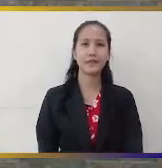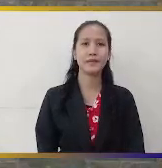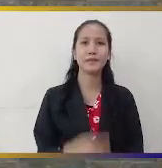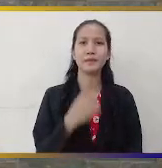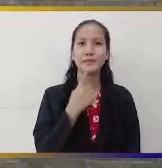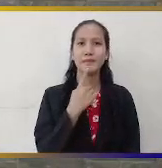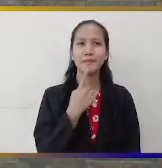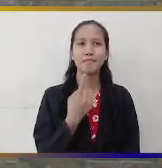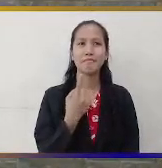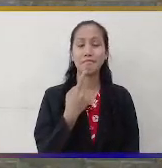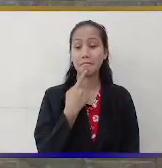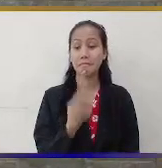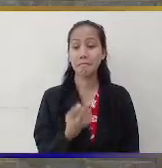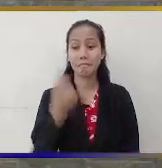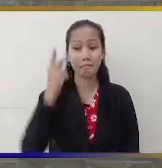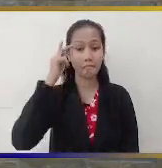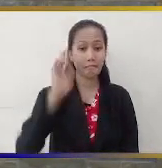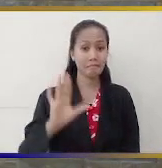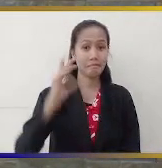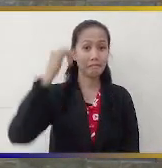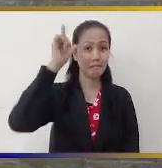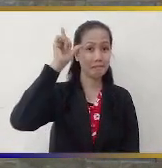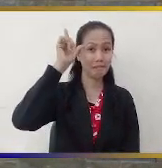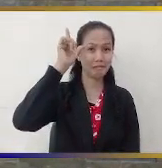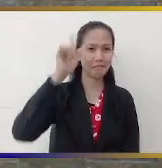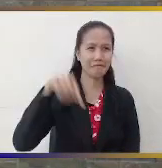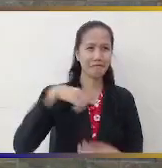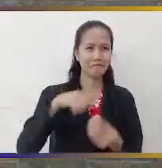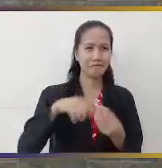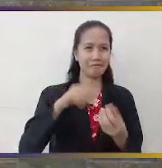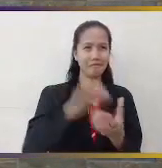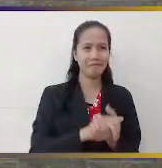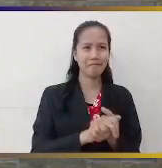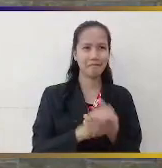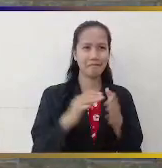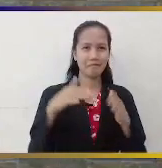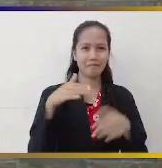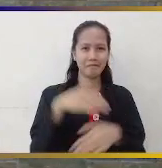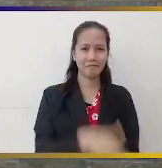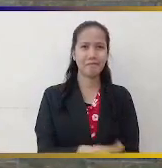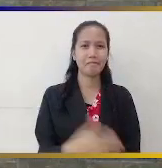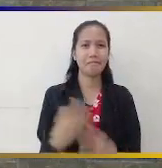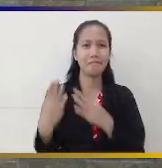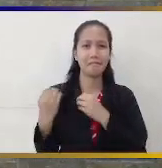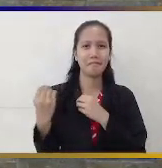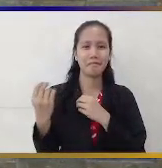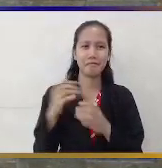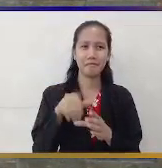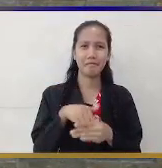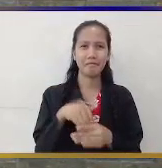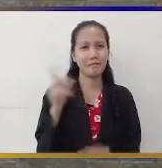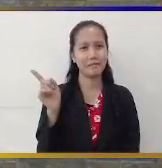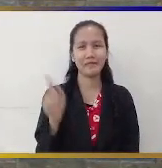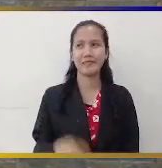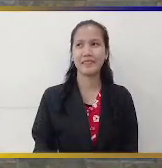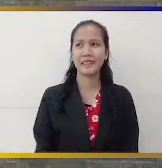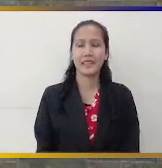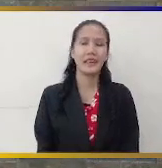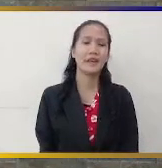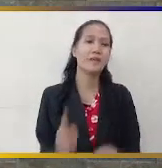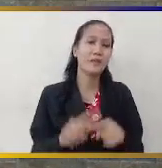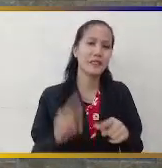his quarters. Amen. No, I'm just kidding. I'd have brought her to a nice place. But you know, it's so great to be a part of a